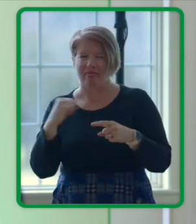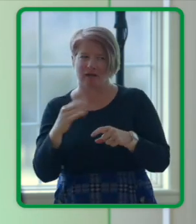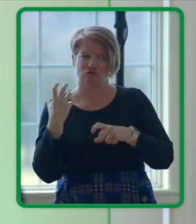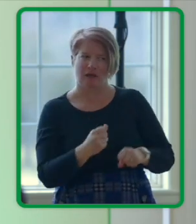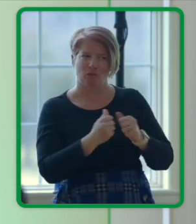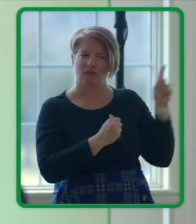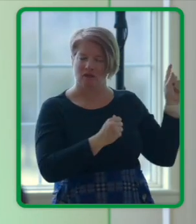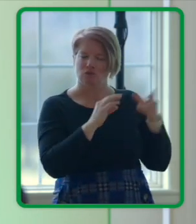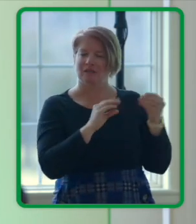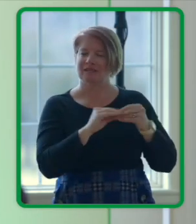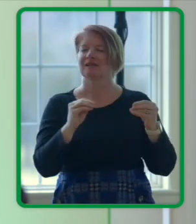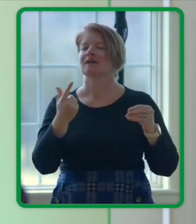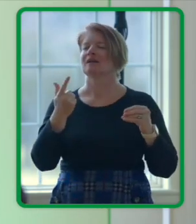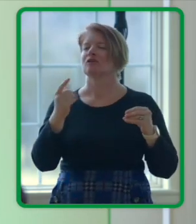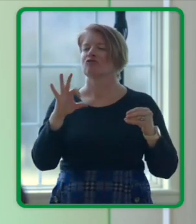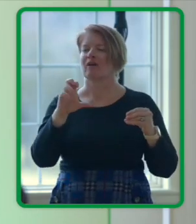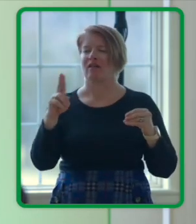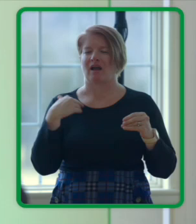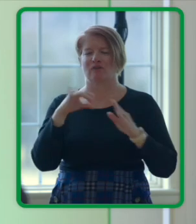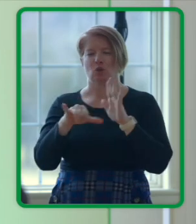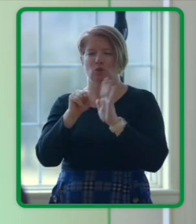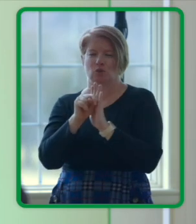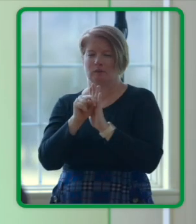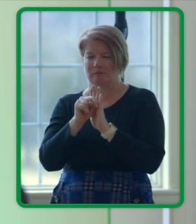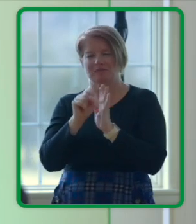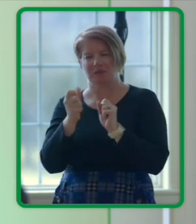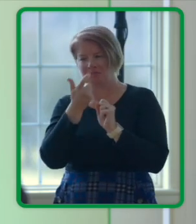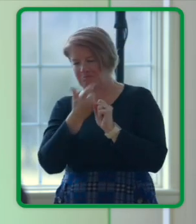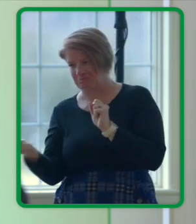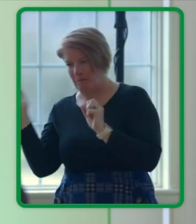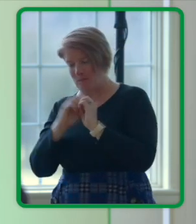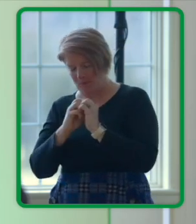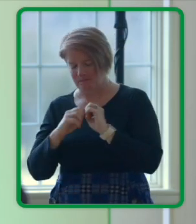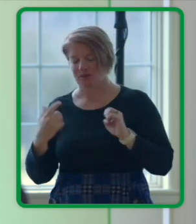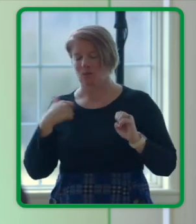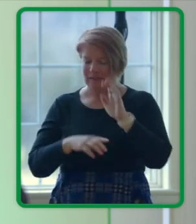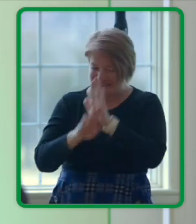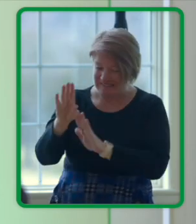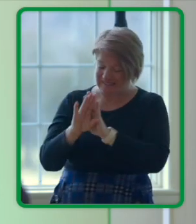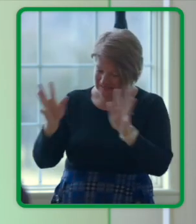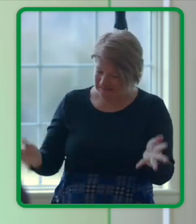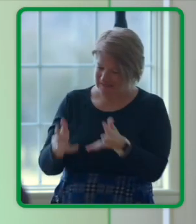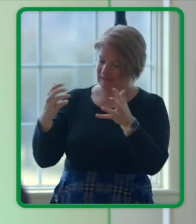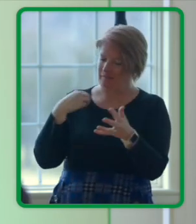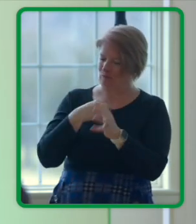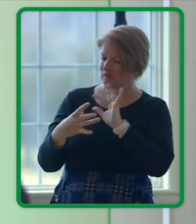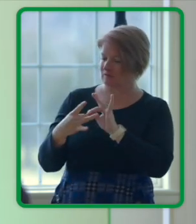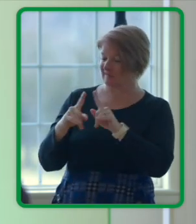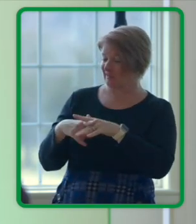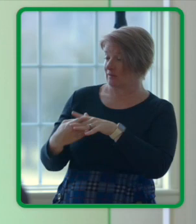on Greylock's YouTube channel. I encourage you to check that out. We've been building and nurturing member relationships like these